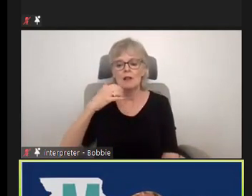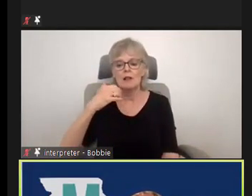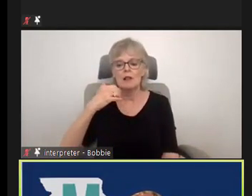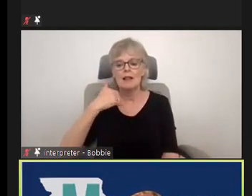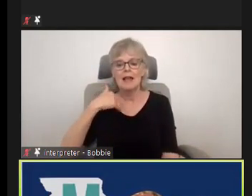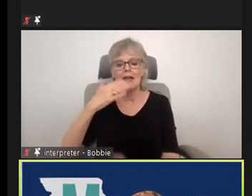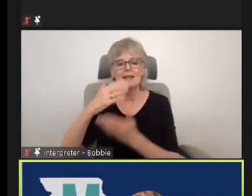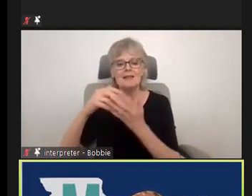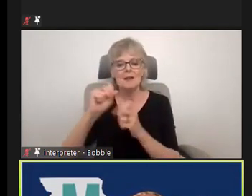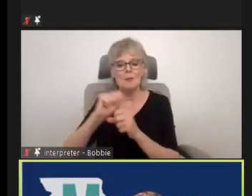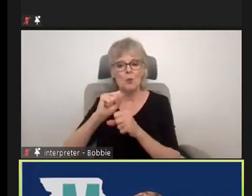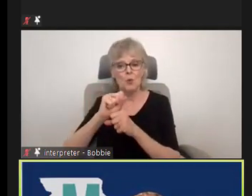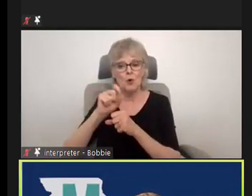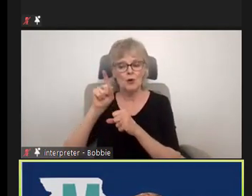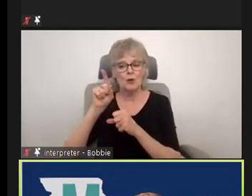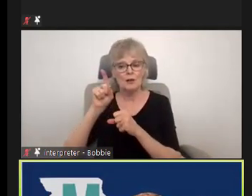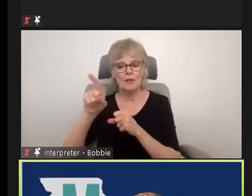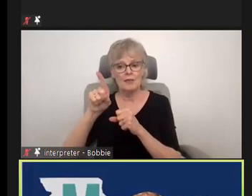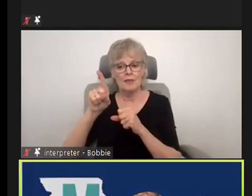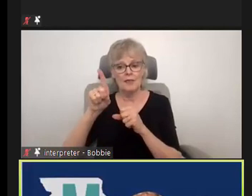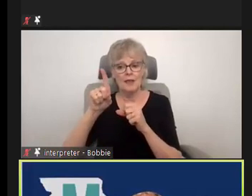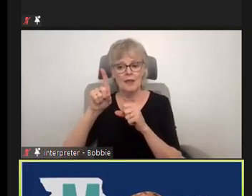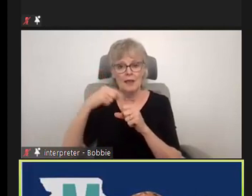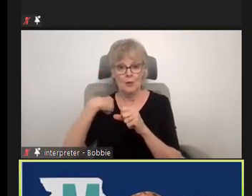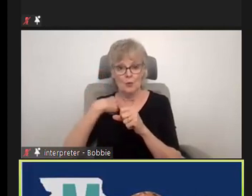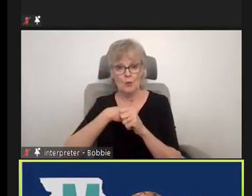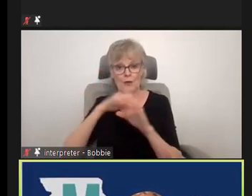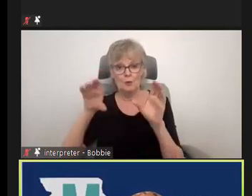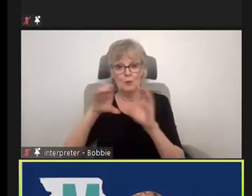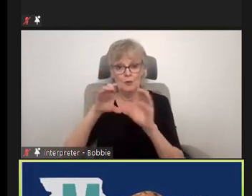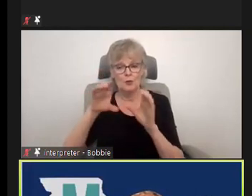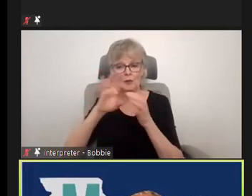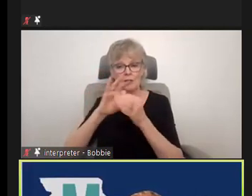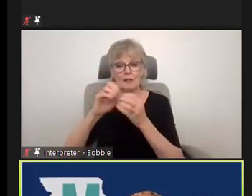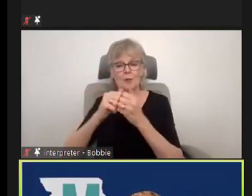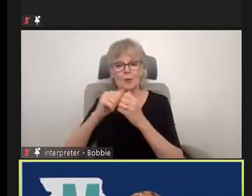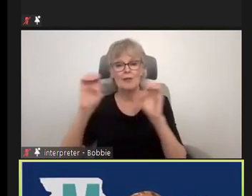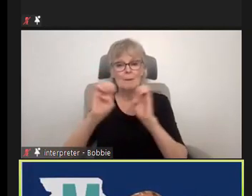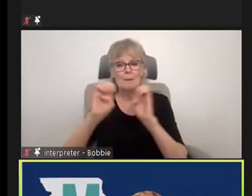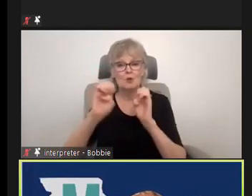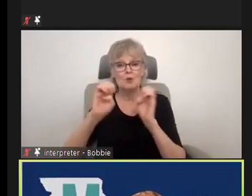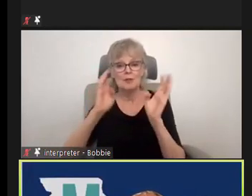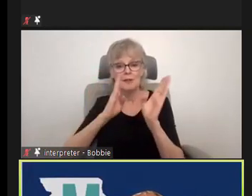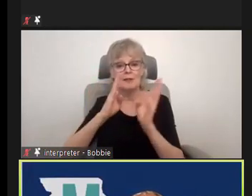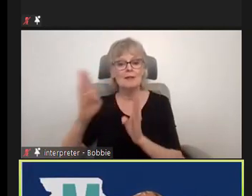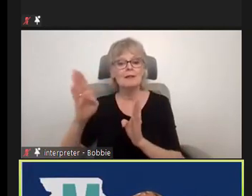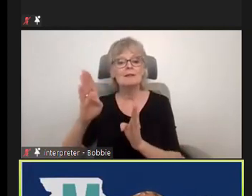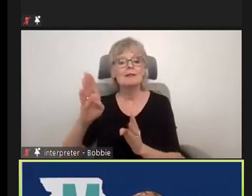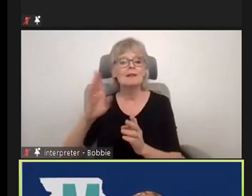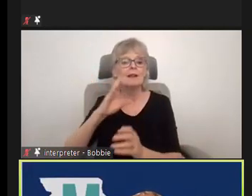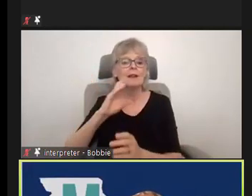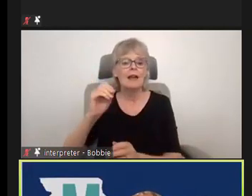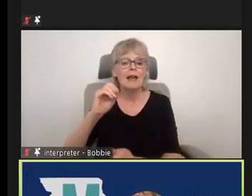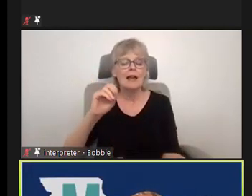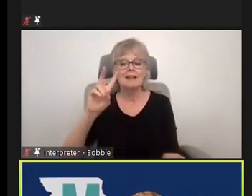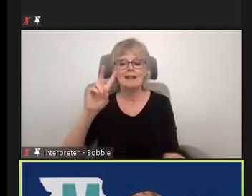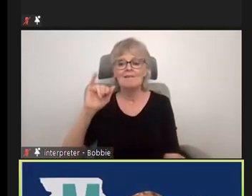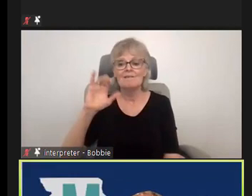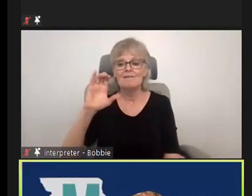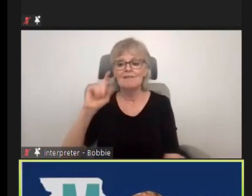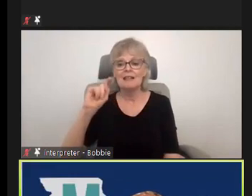work that they were doing that we were doing around emergency preparedness, victimization,